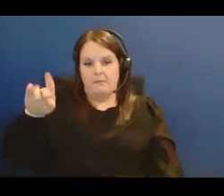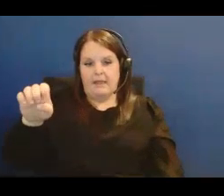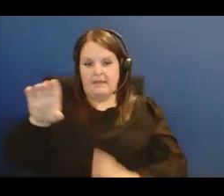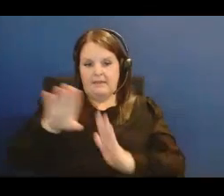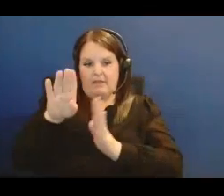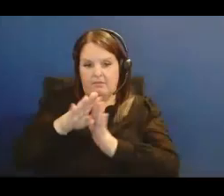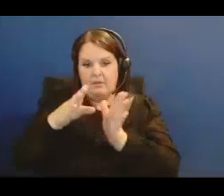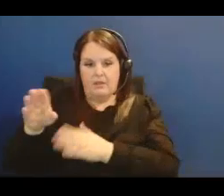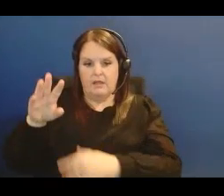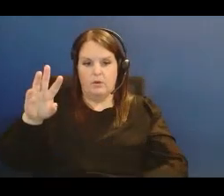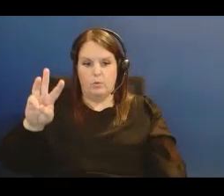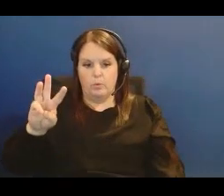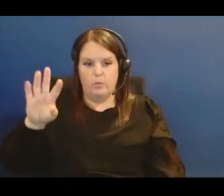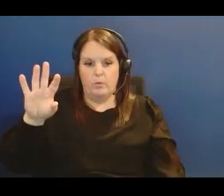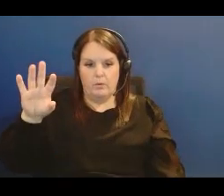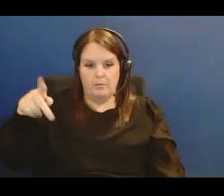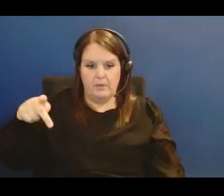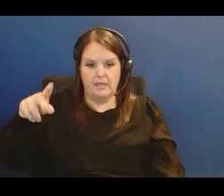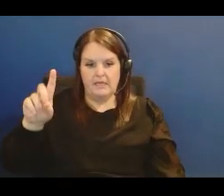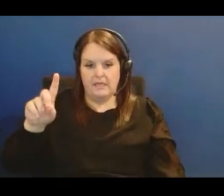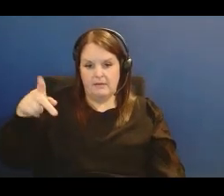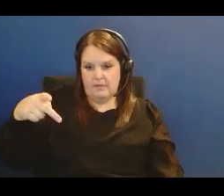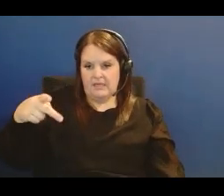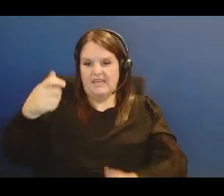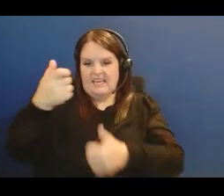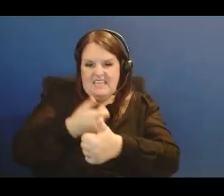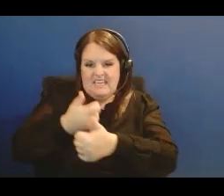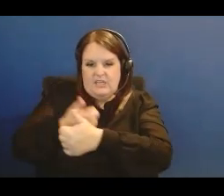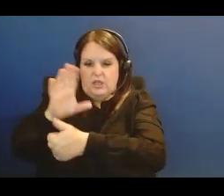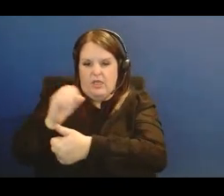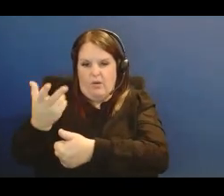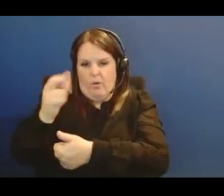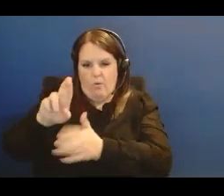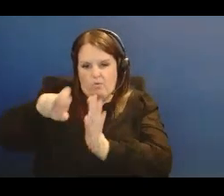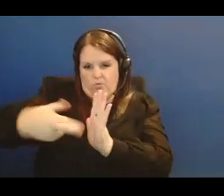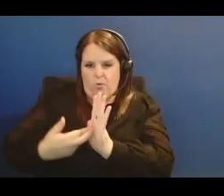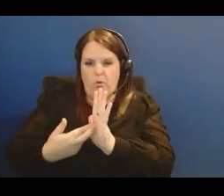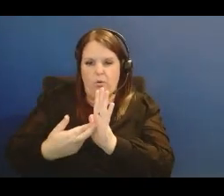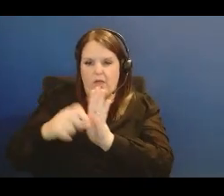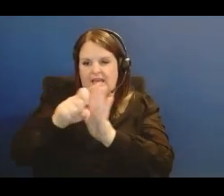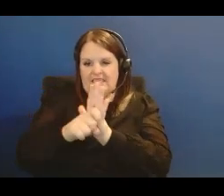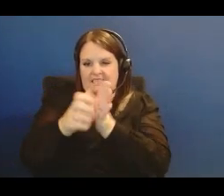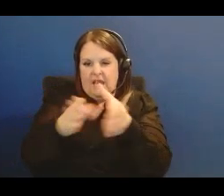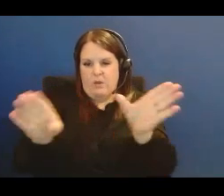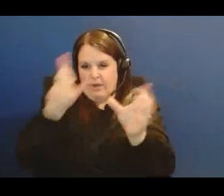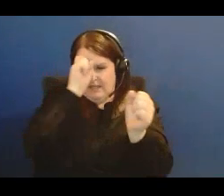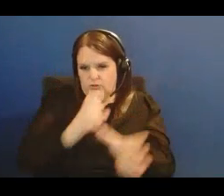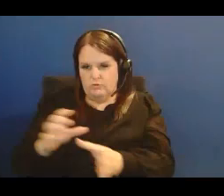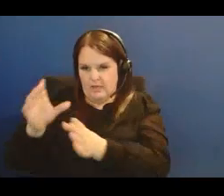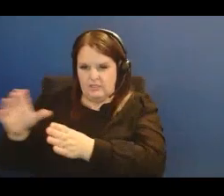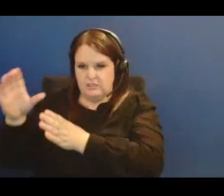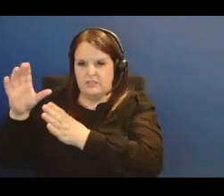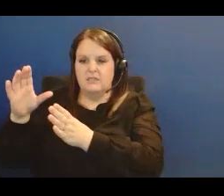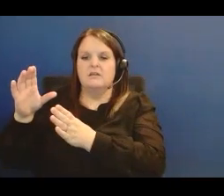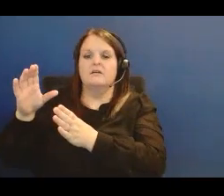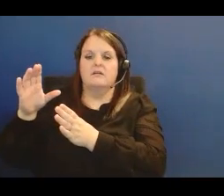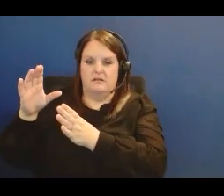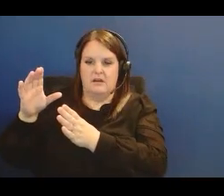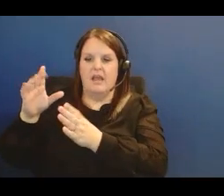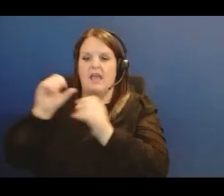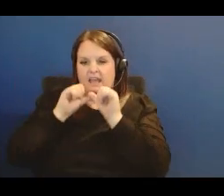Each serves a different local purpose, statewide strategy, and workforce